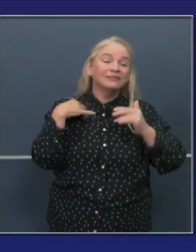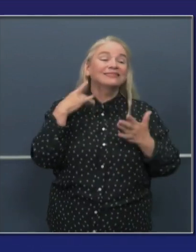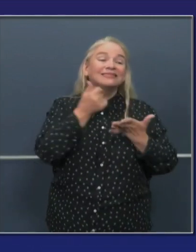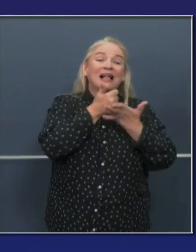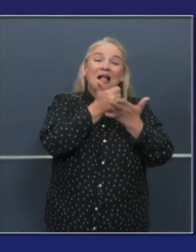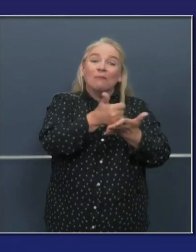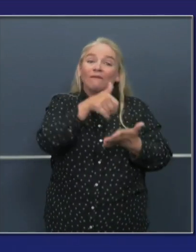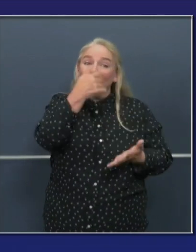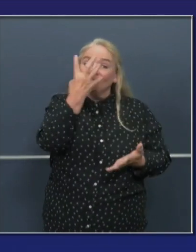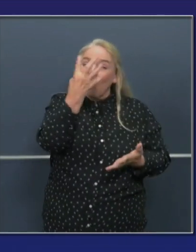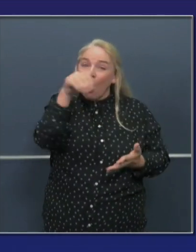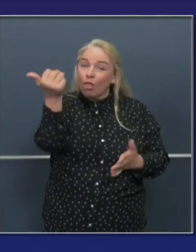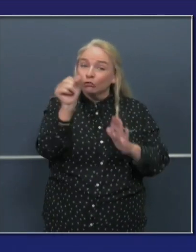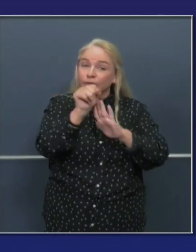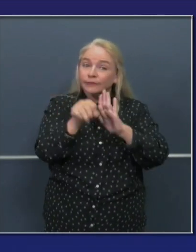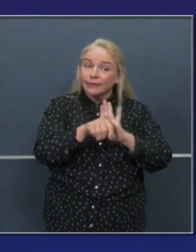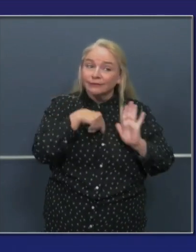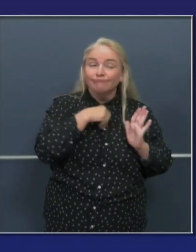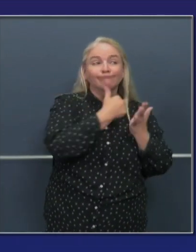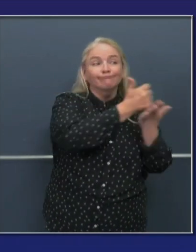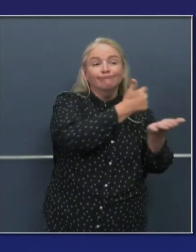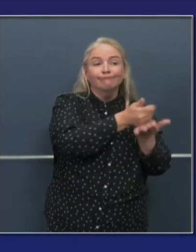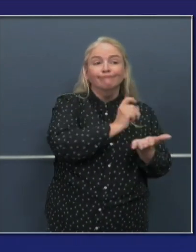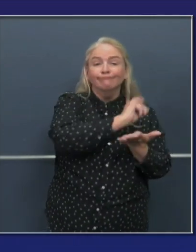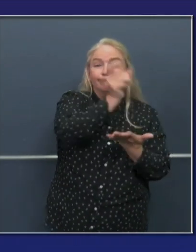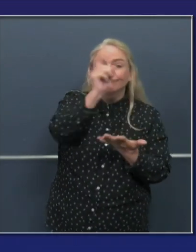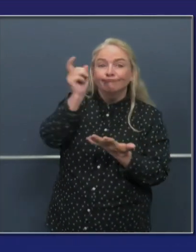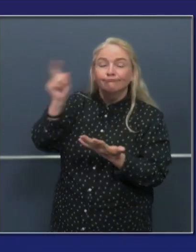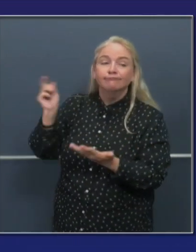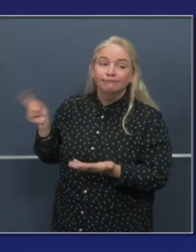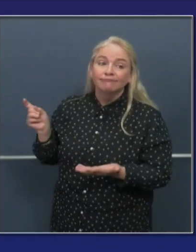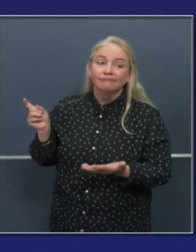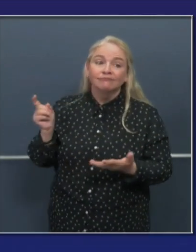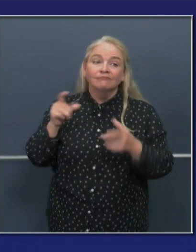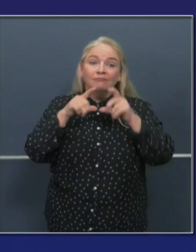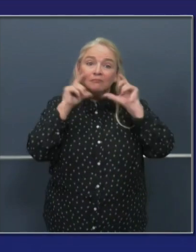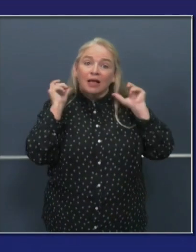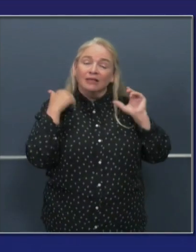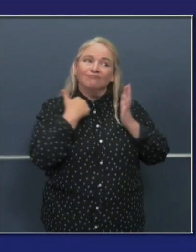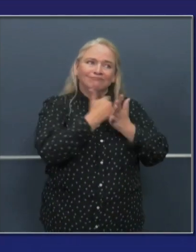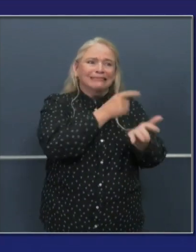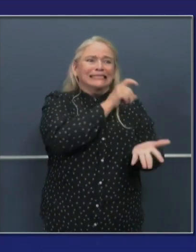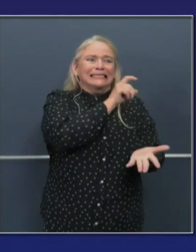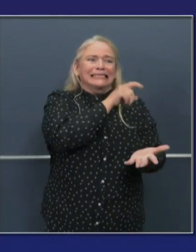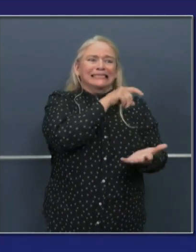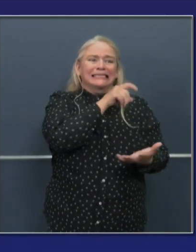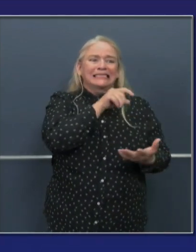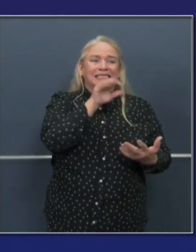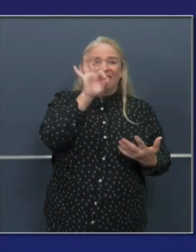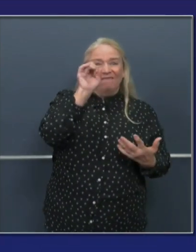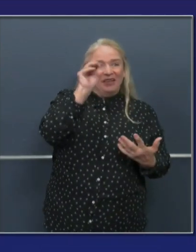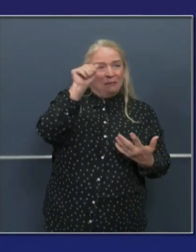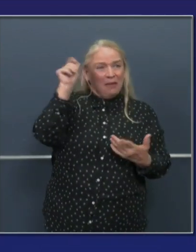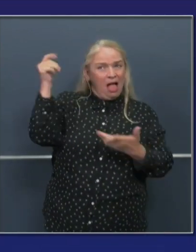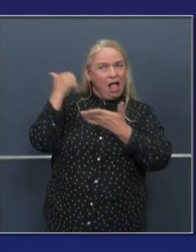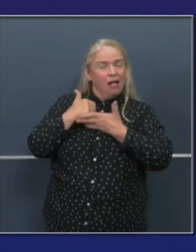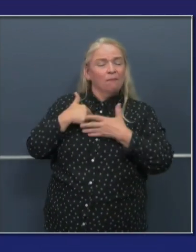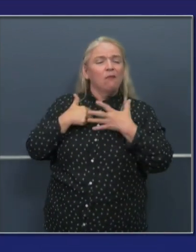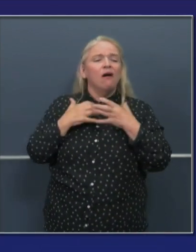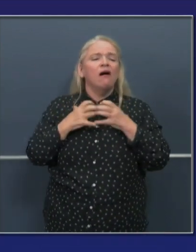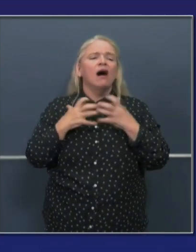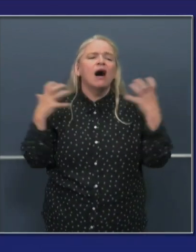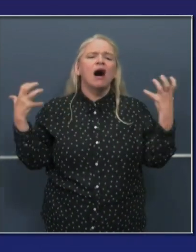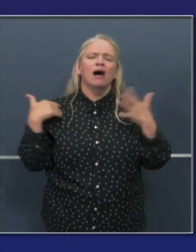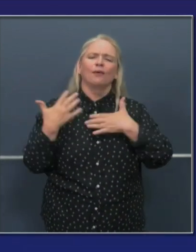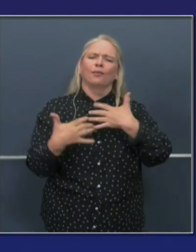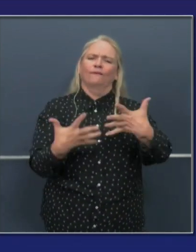needs. And that's something in partnership with FEMA, who's been just extraordinary in helping us with this procurement, is something that